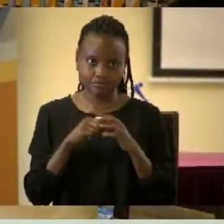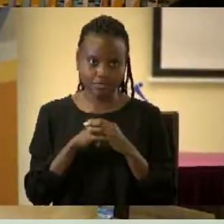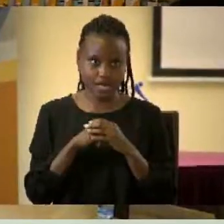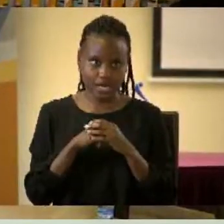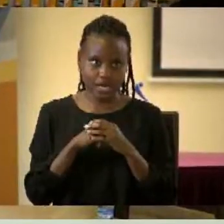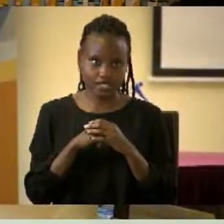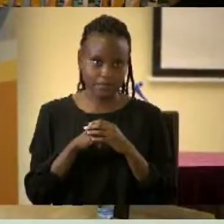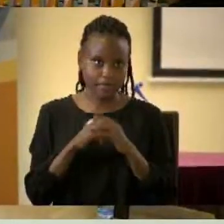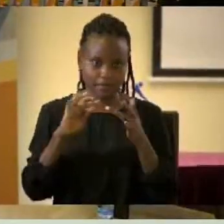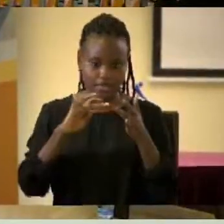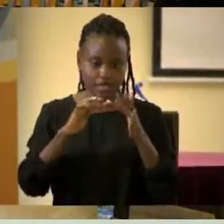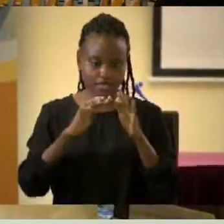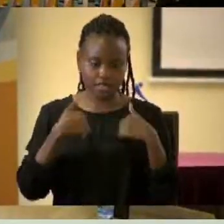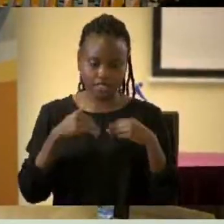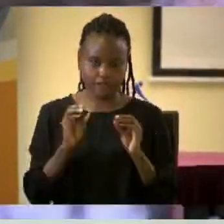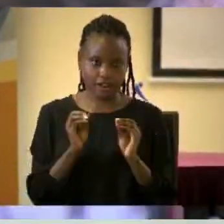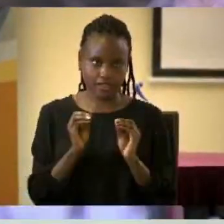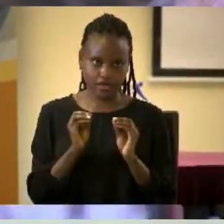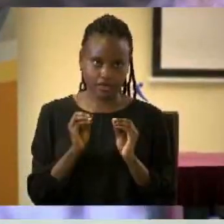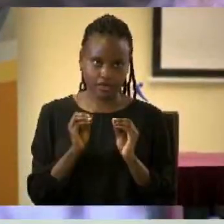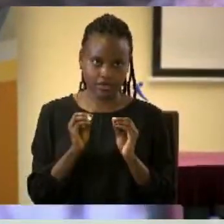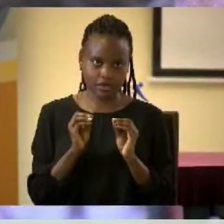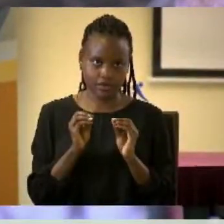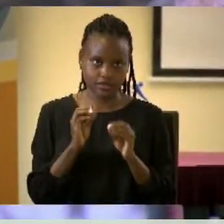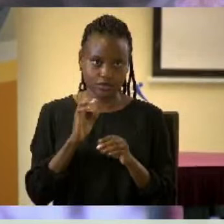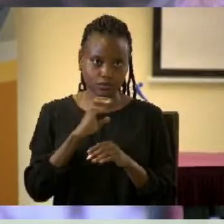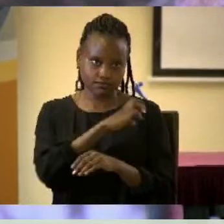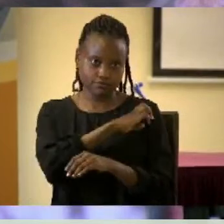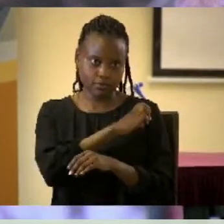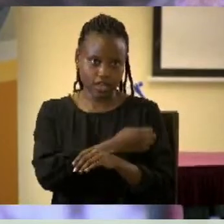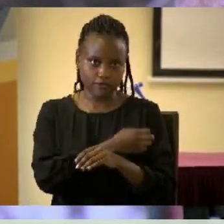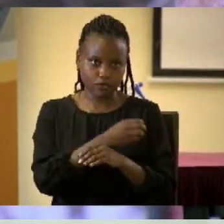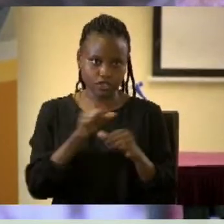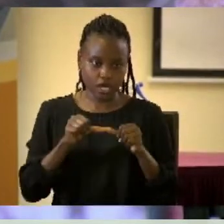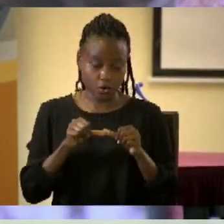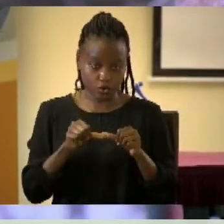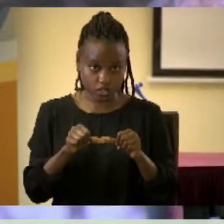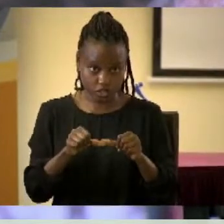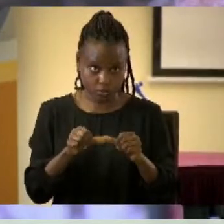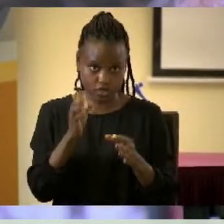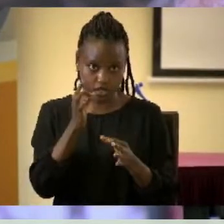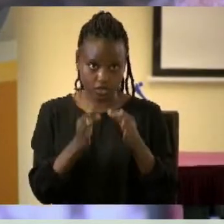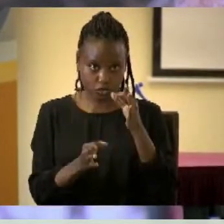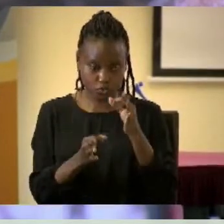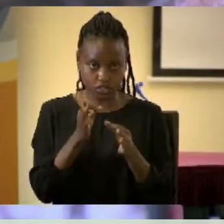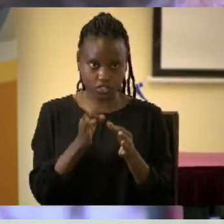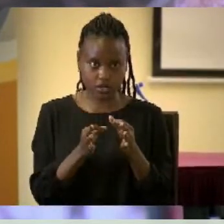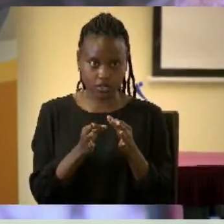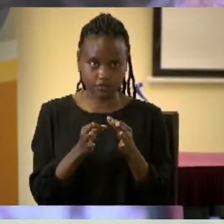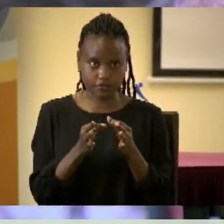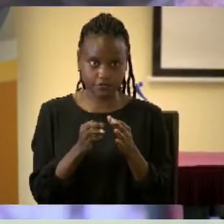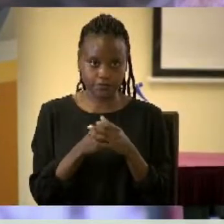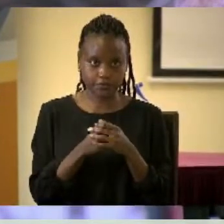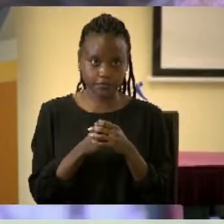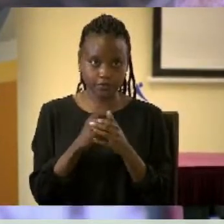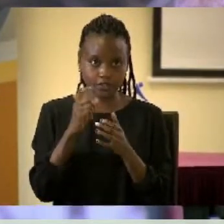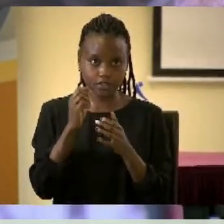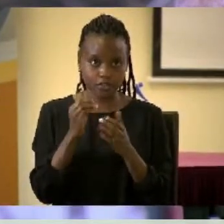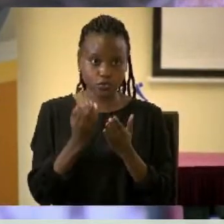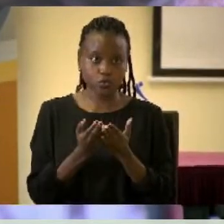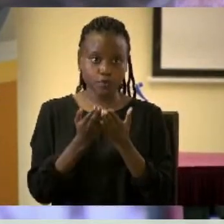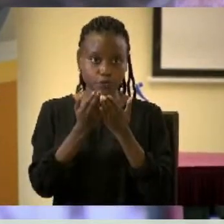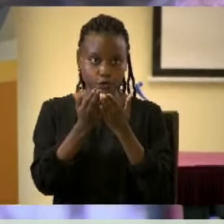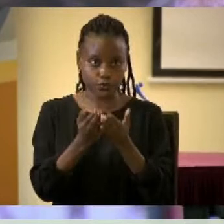no bundles. So efforts are underway in the judiciary to provide